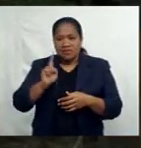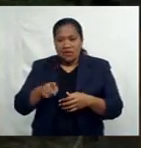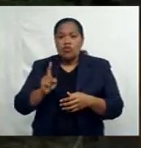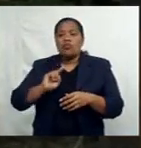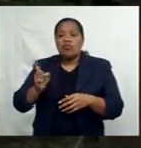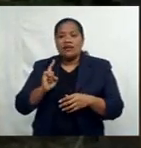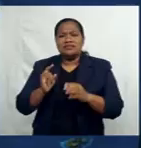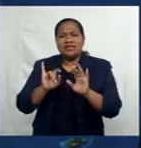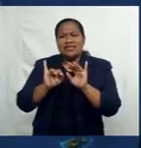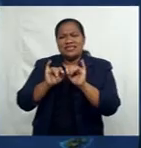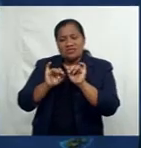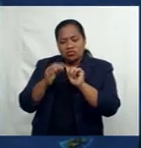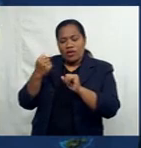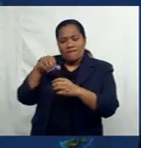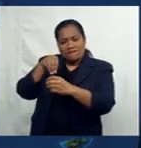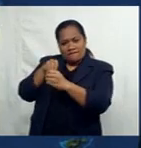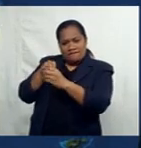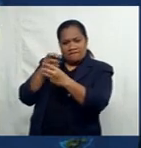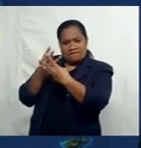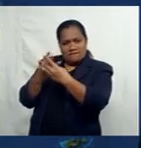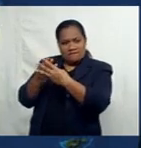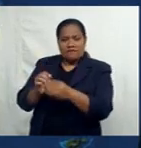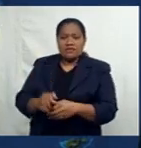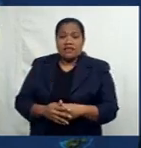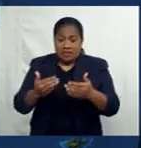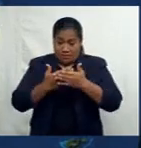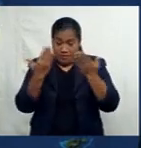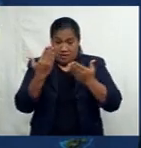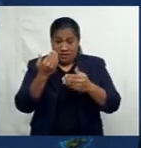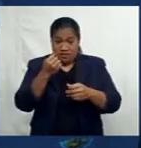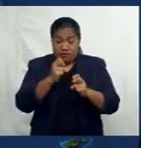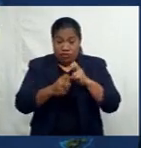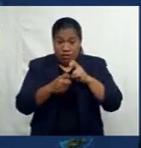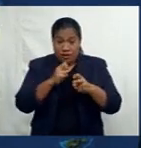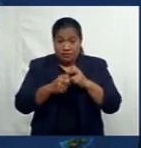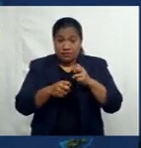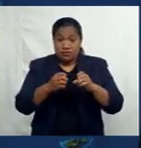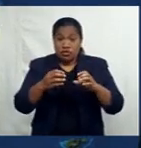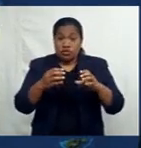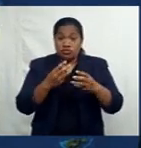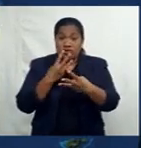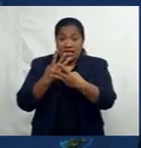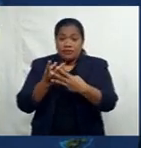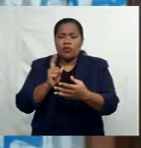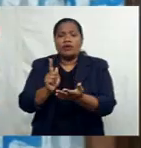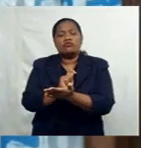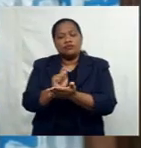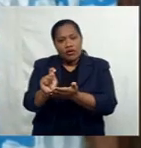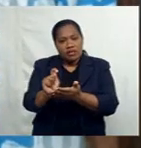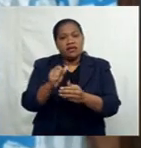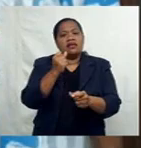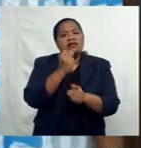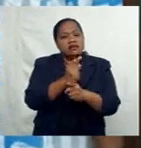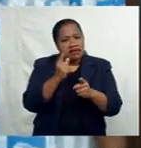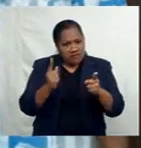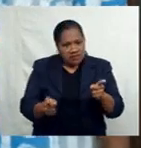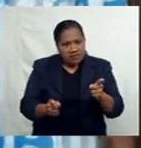within SADELPA. The biggest problem in SADELPA is governance and also transparency and also